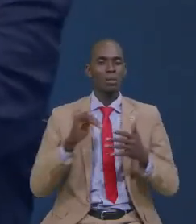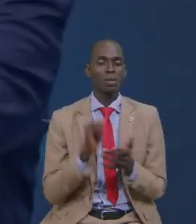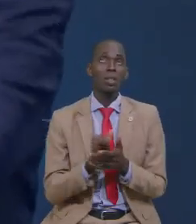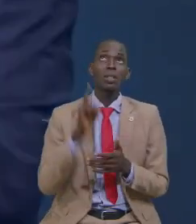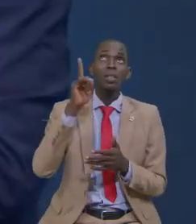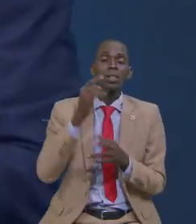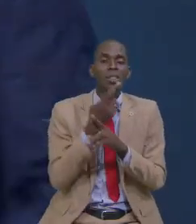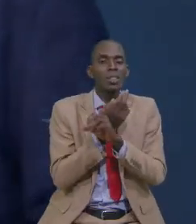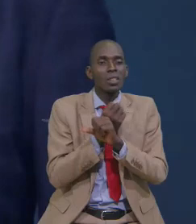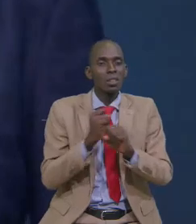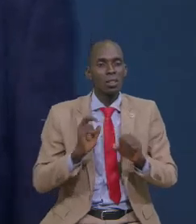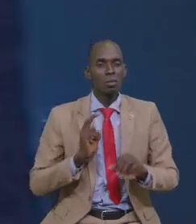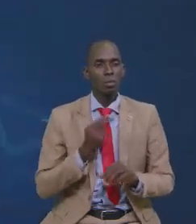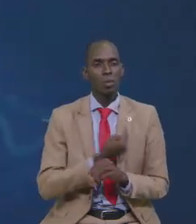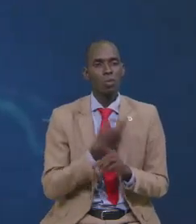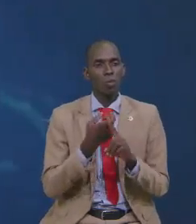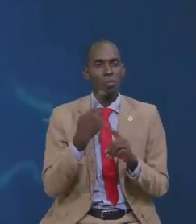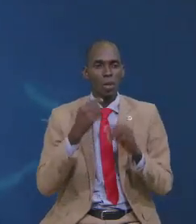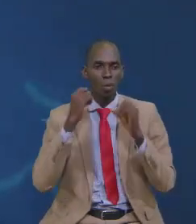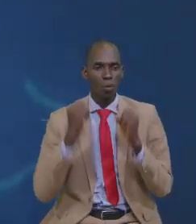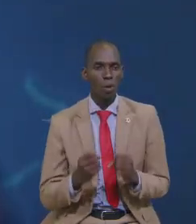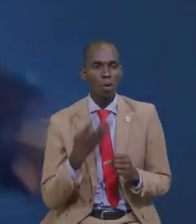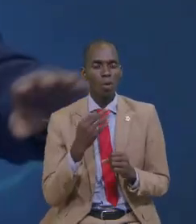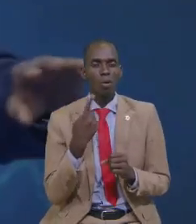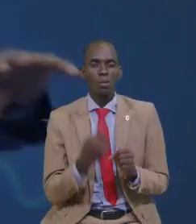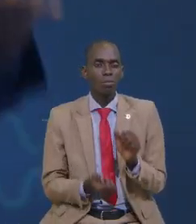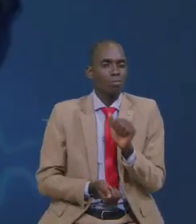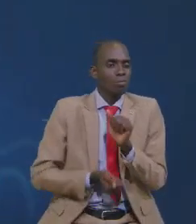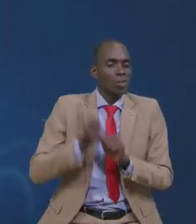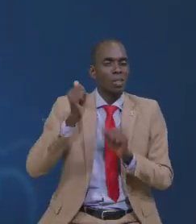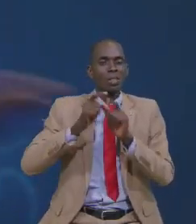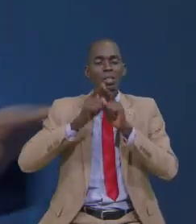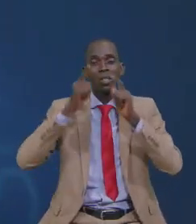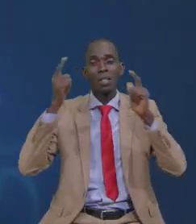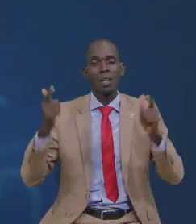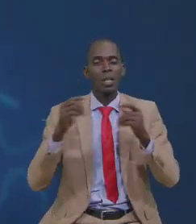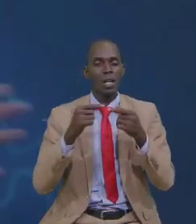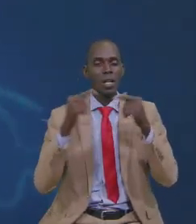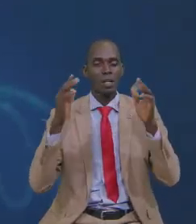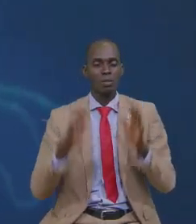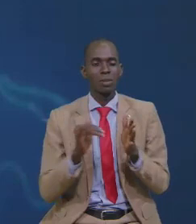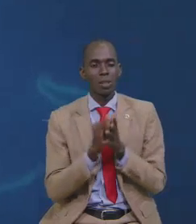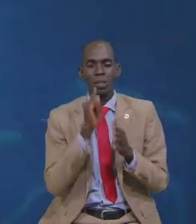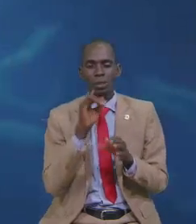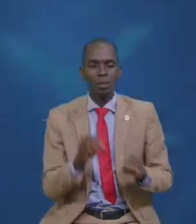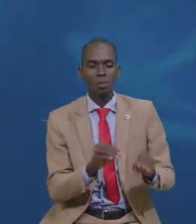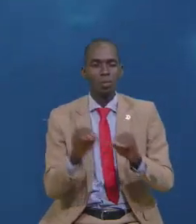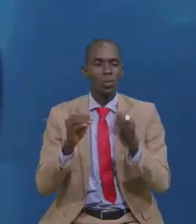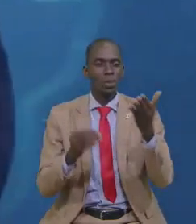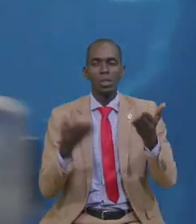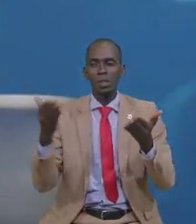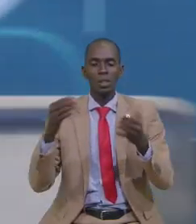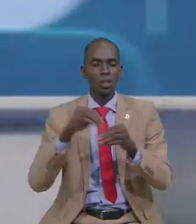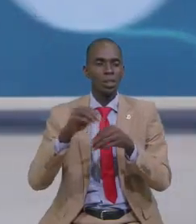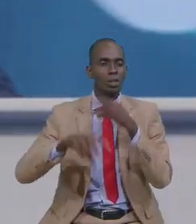from the power of the greatest enemy that is going up and down and to and fro in the world to destroy people.